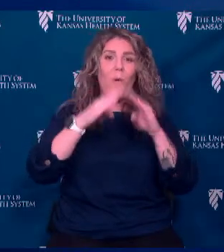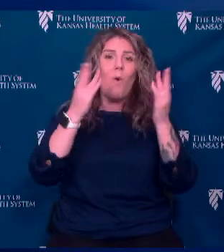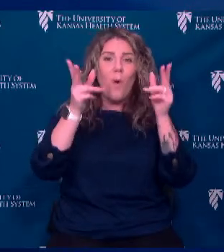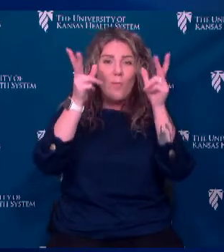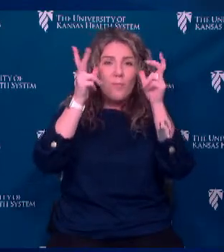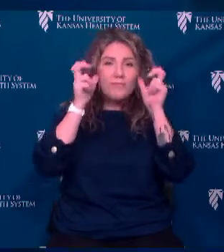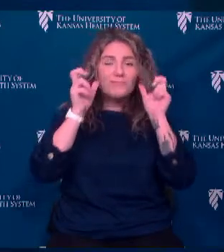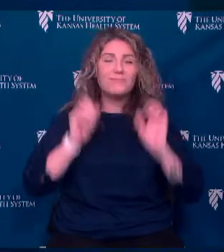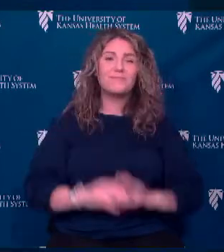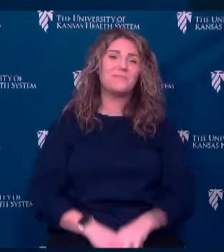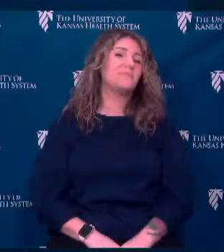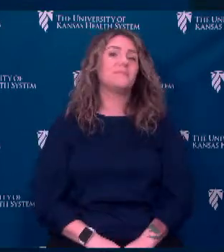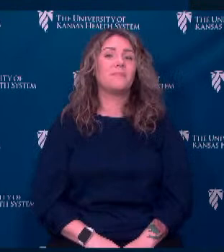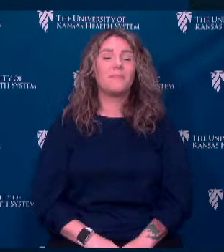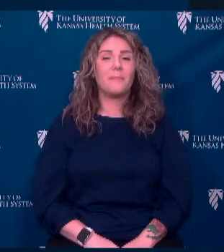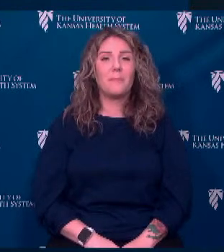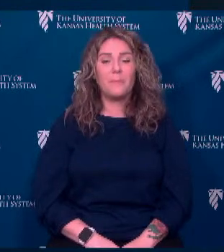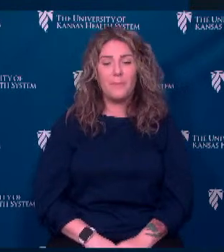Thank you.